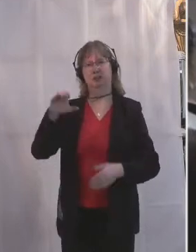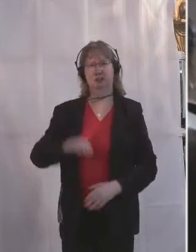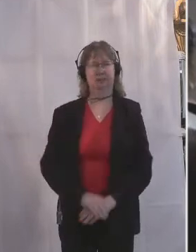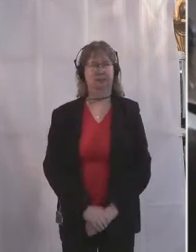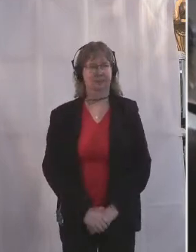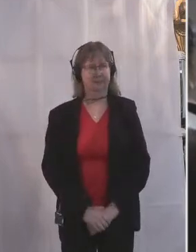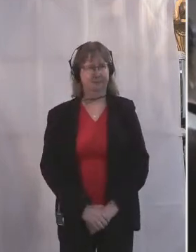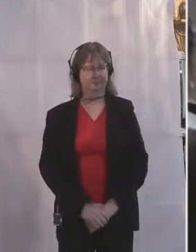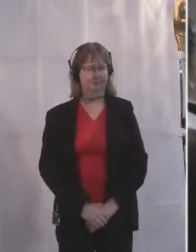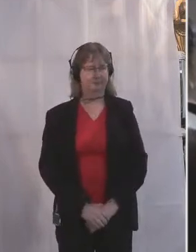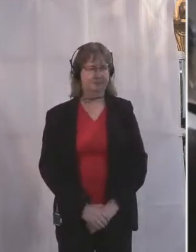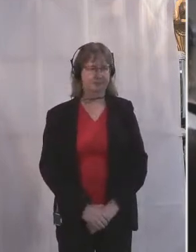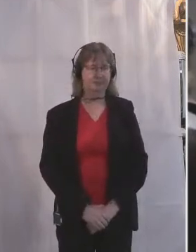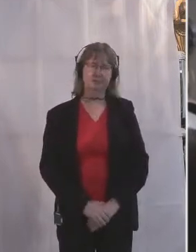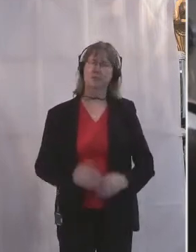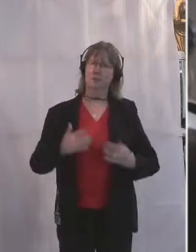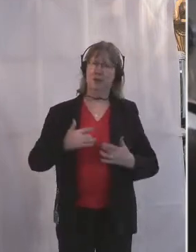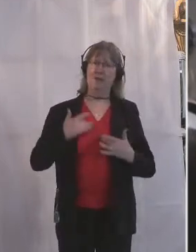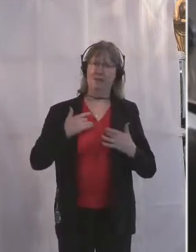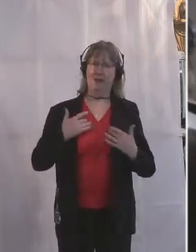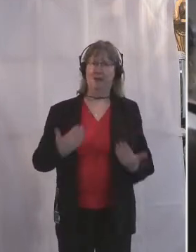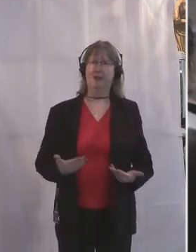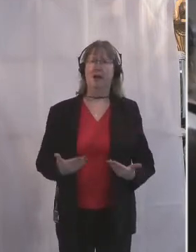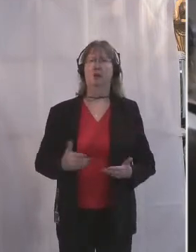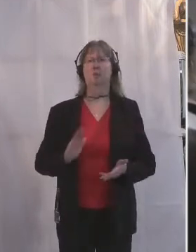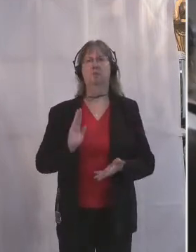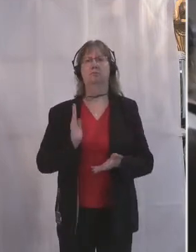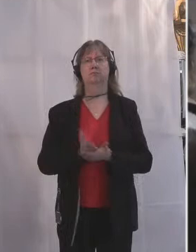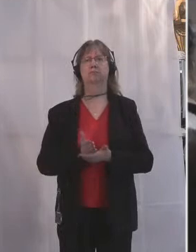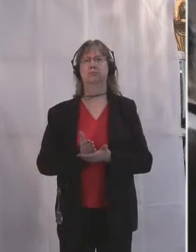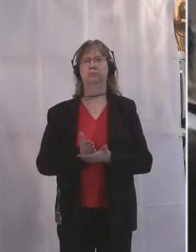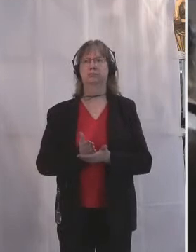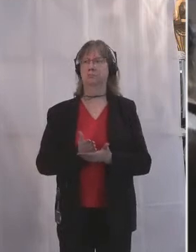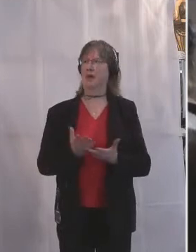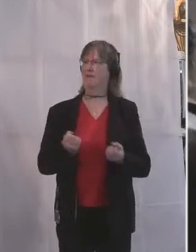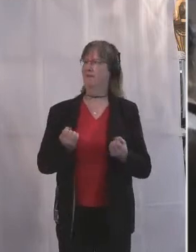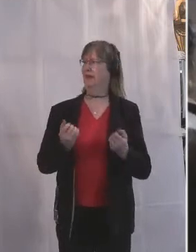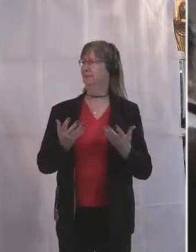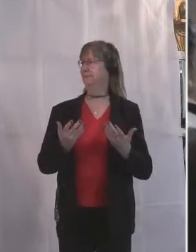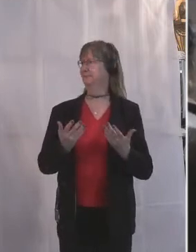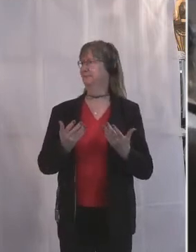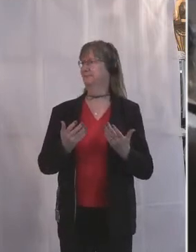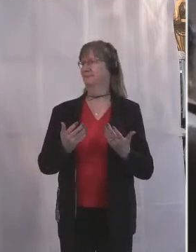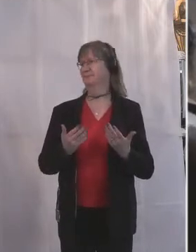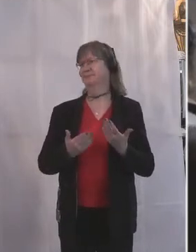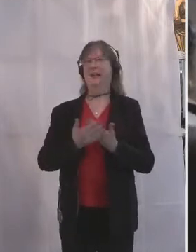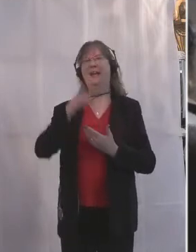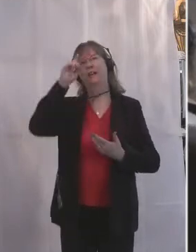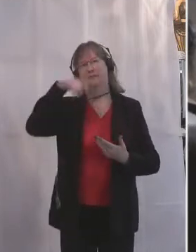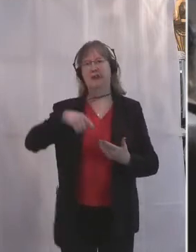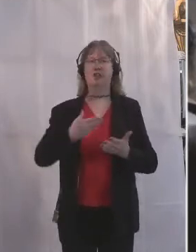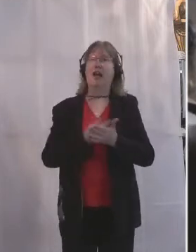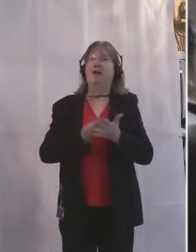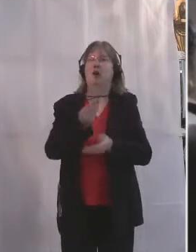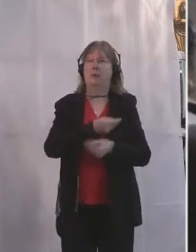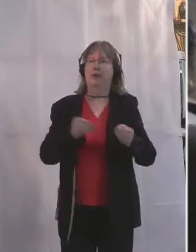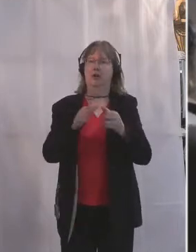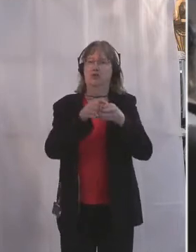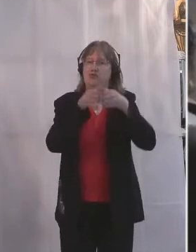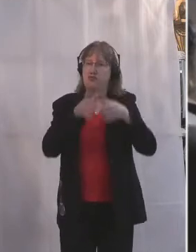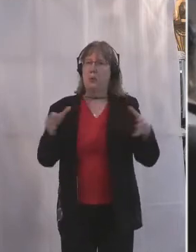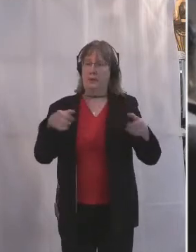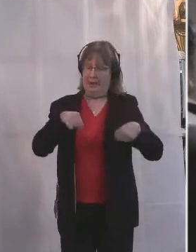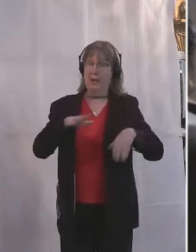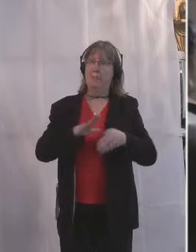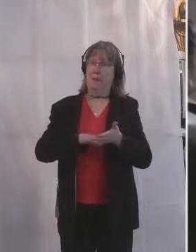think what's fair to say now is we're striving for a very particular version of innovation and economic growth in